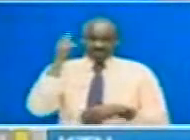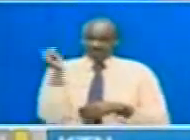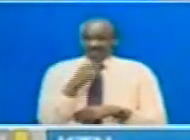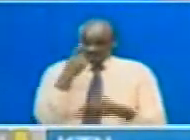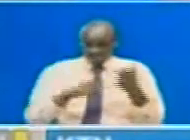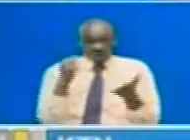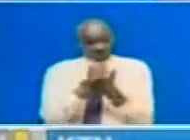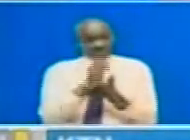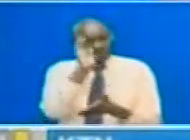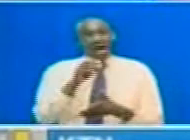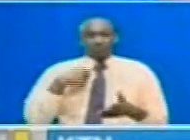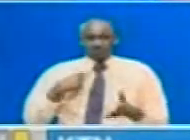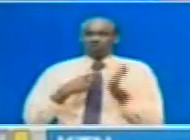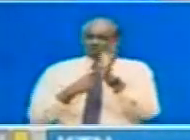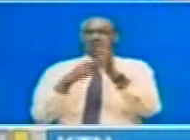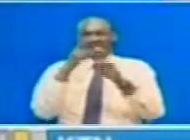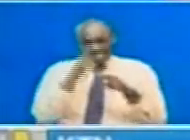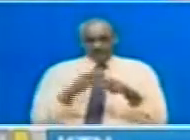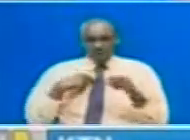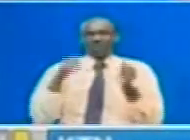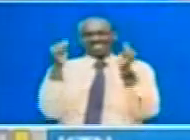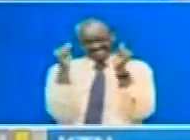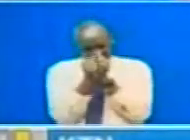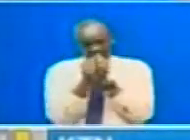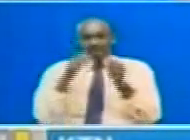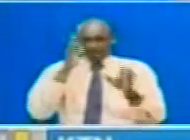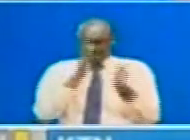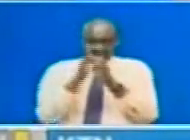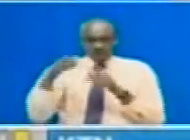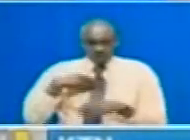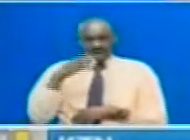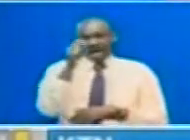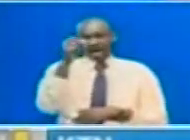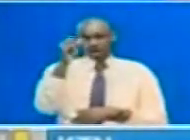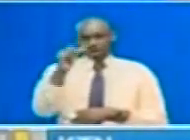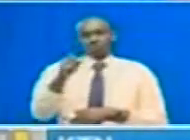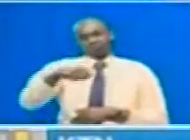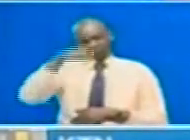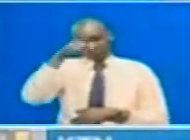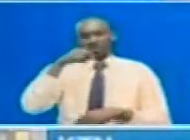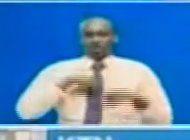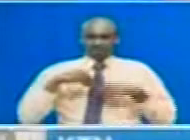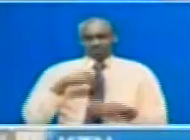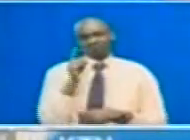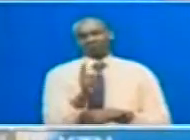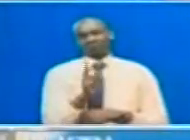his office would soon reveal the names of the 10 architects of the Anglo Leasing scam.